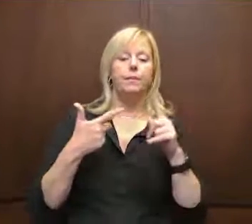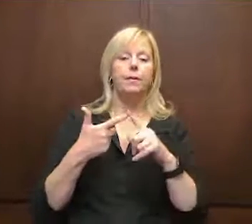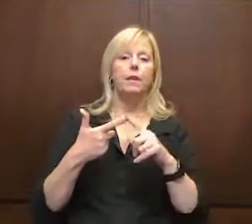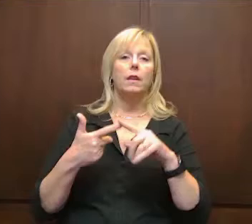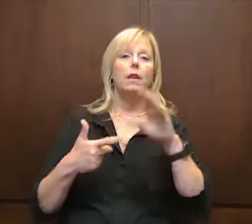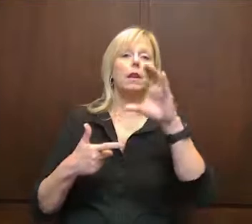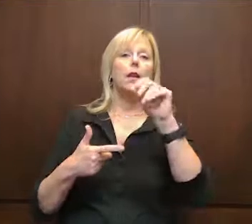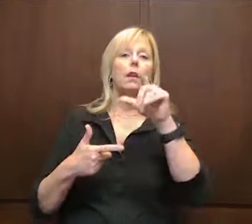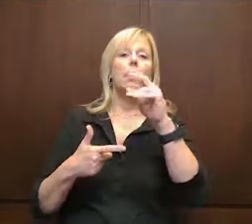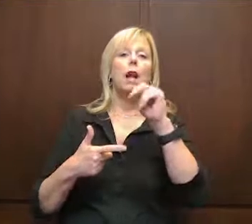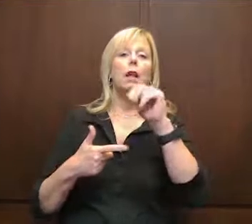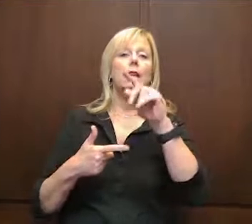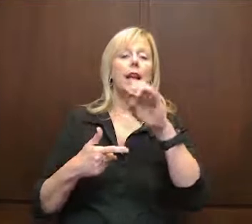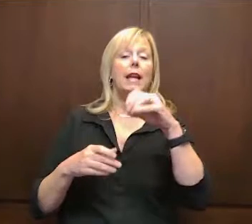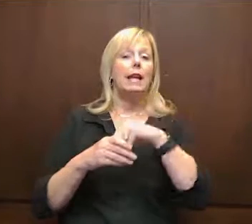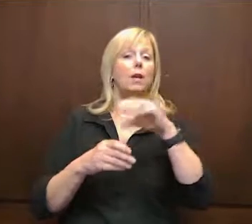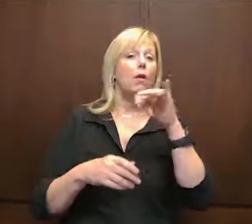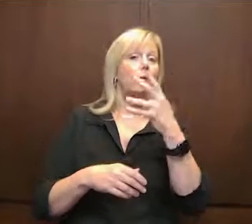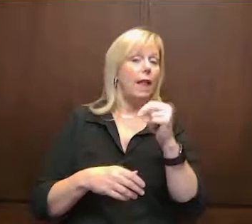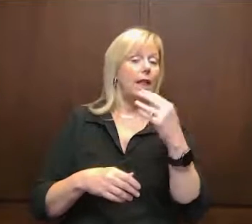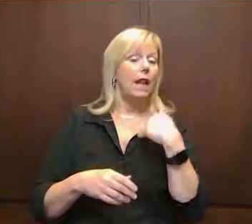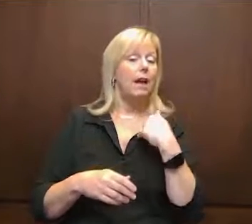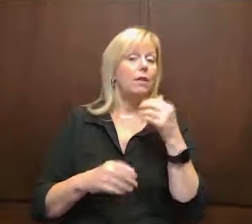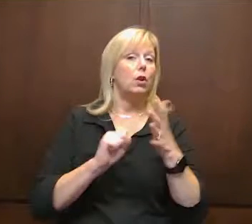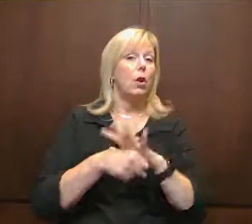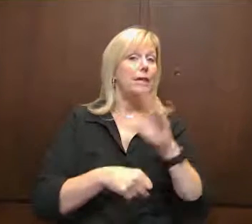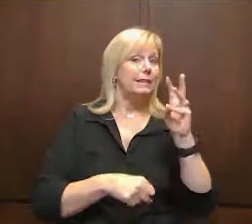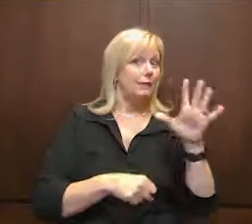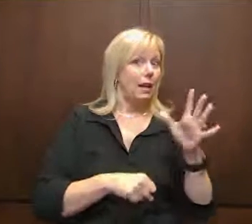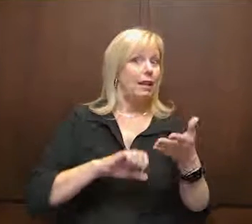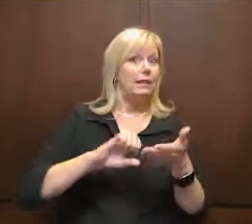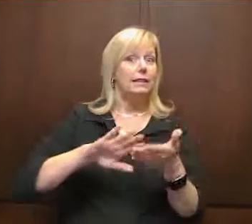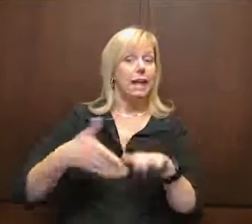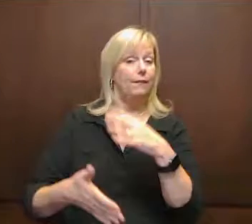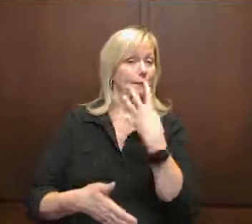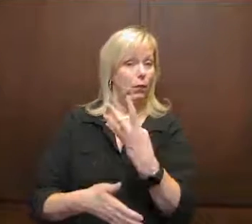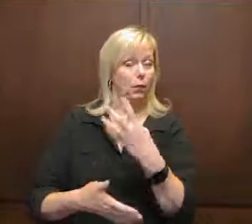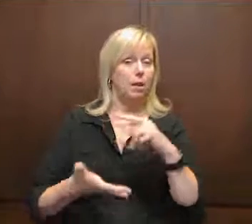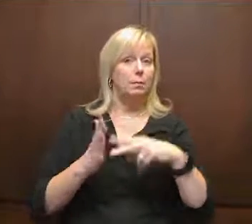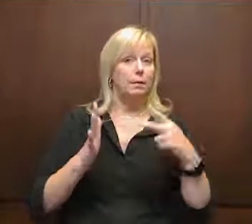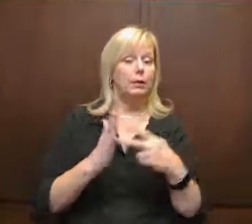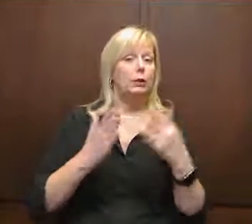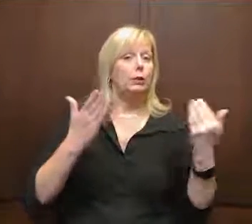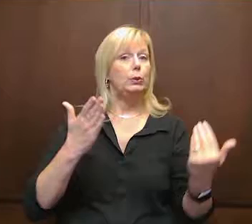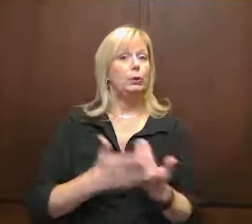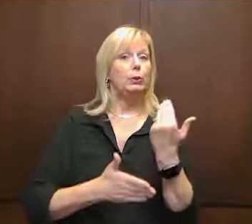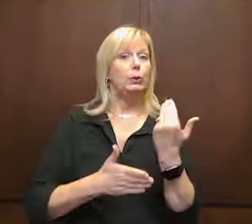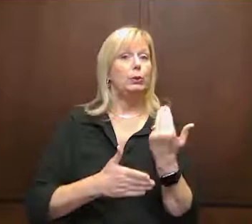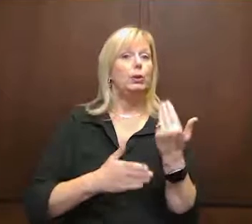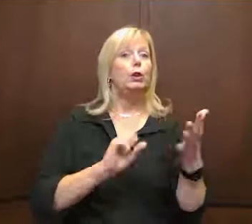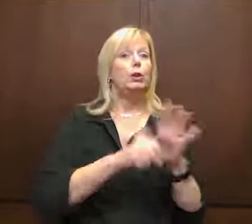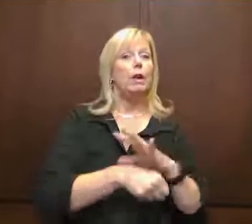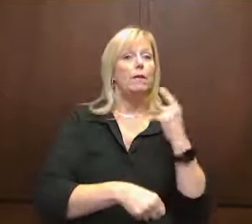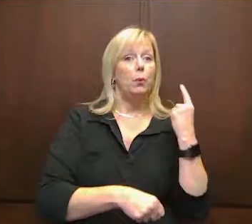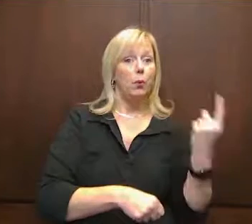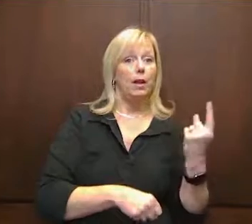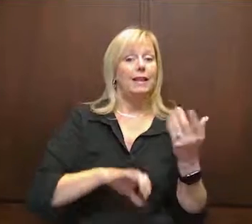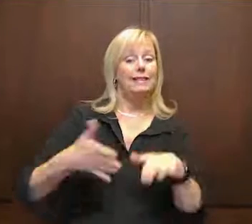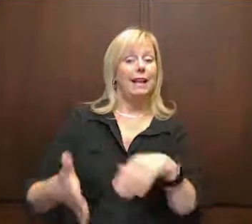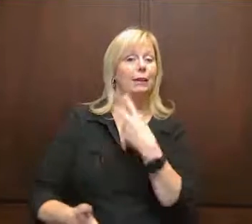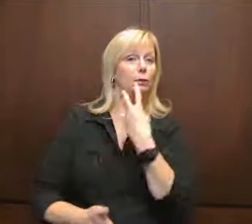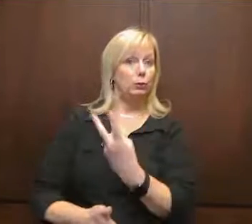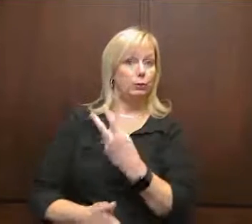the Colonnade in O'Fallon, they have 65 cases and 4 deaths. That's an increase of 1 case and 2